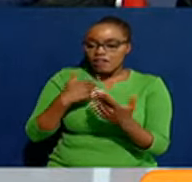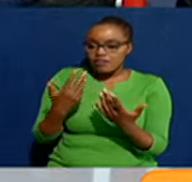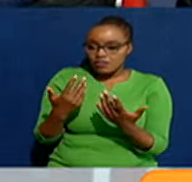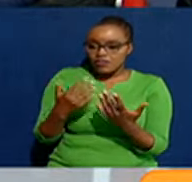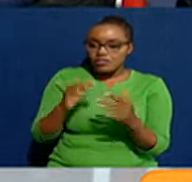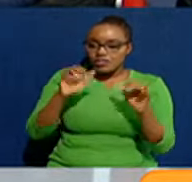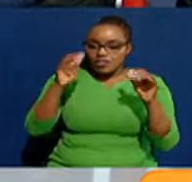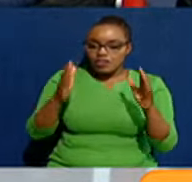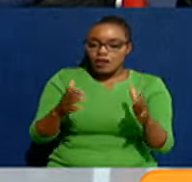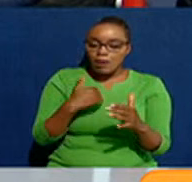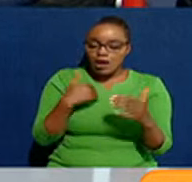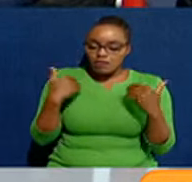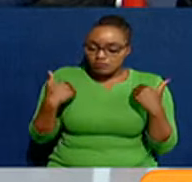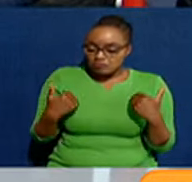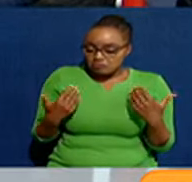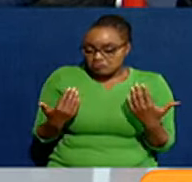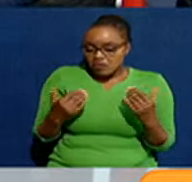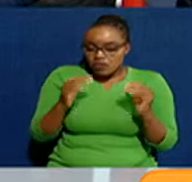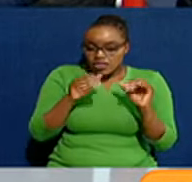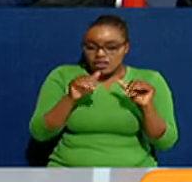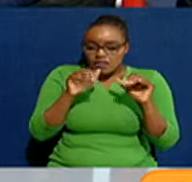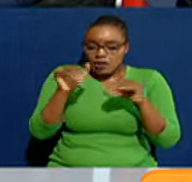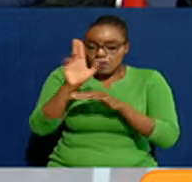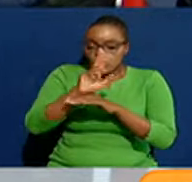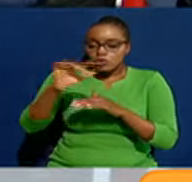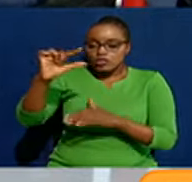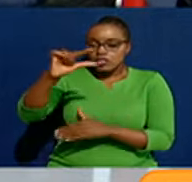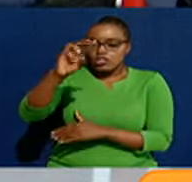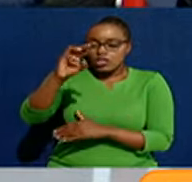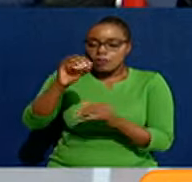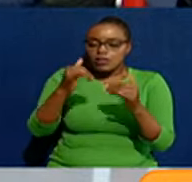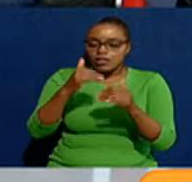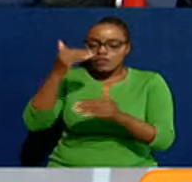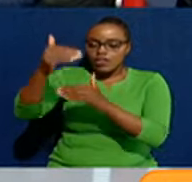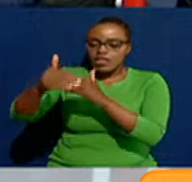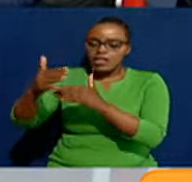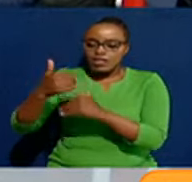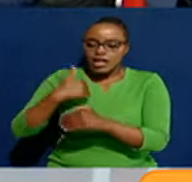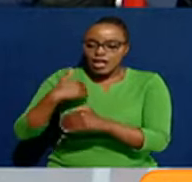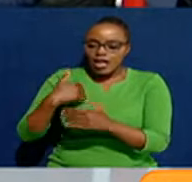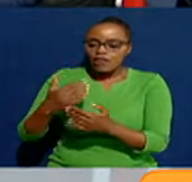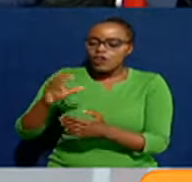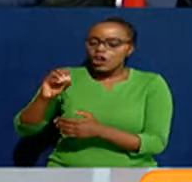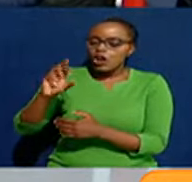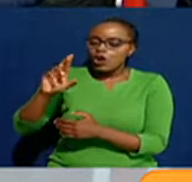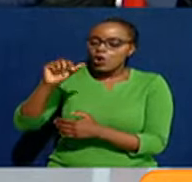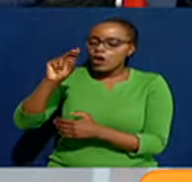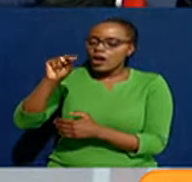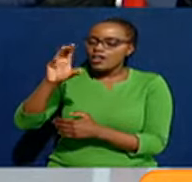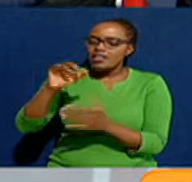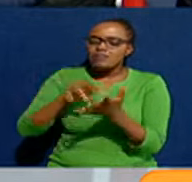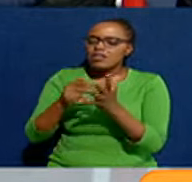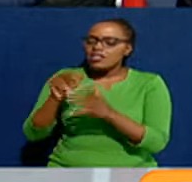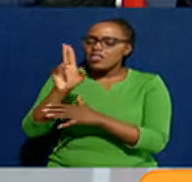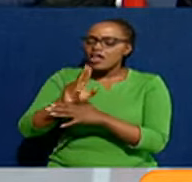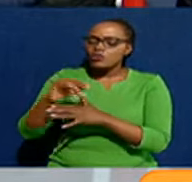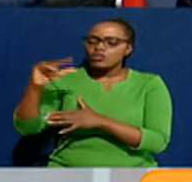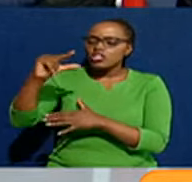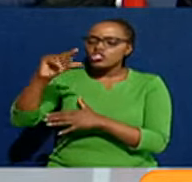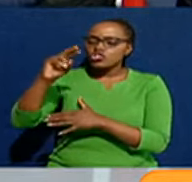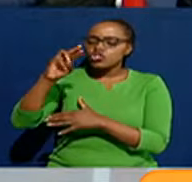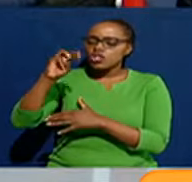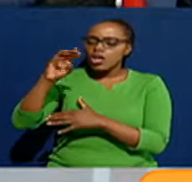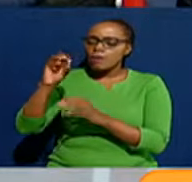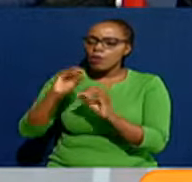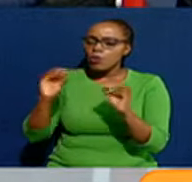small farmer here who's using GMOs, and right next is organic, isn't there a chance that there will be